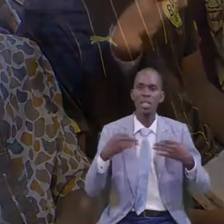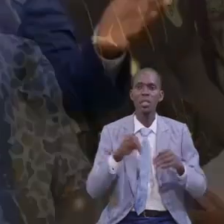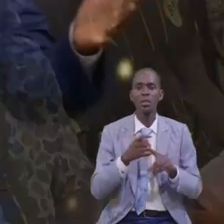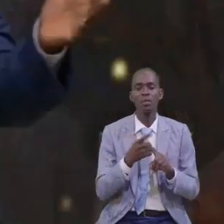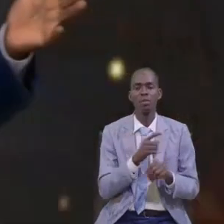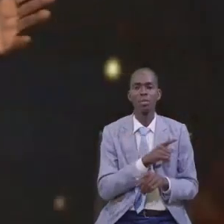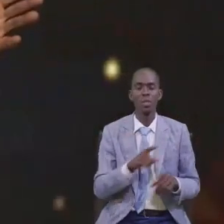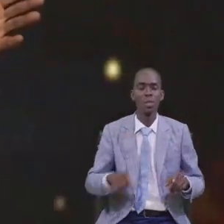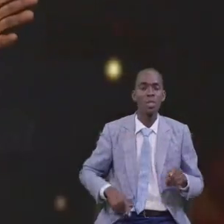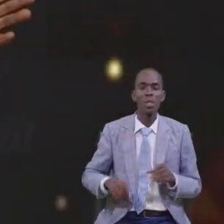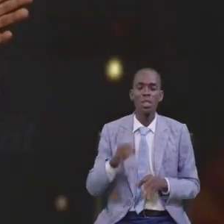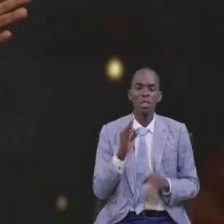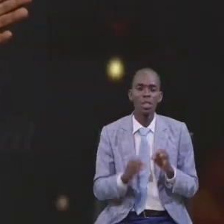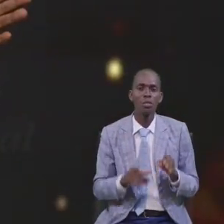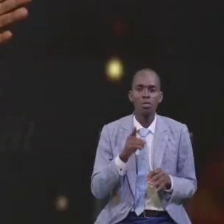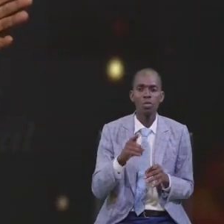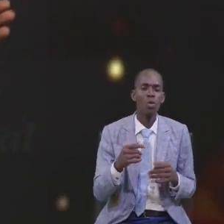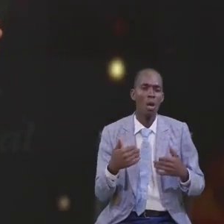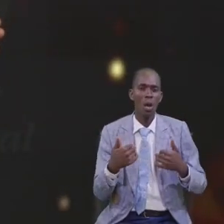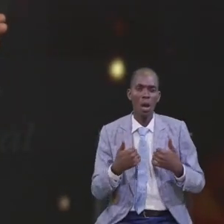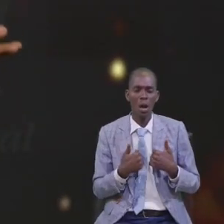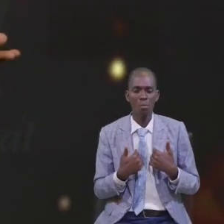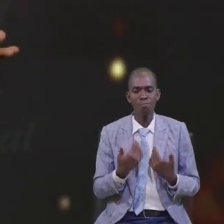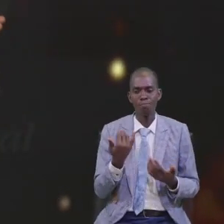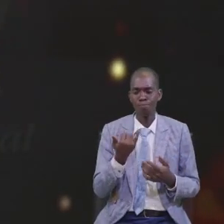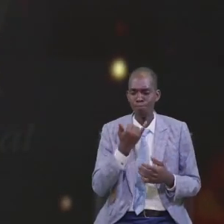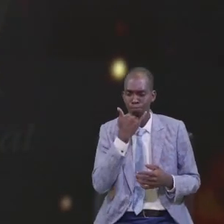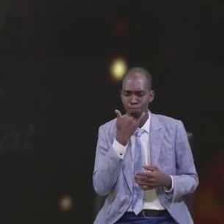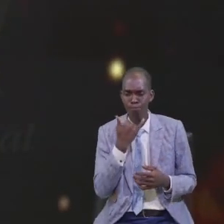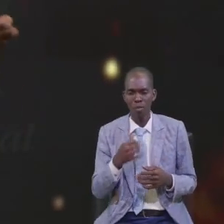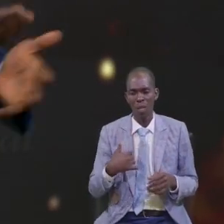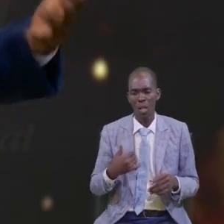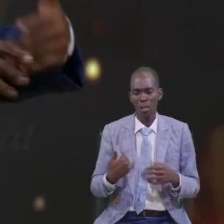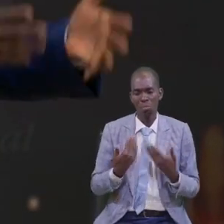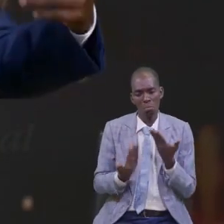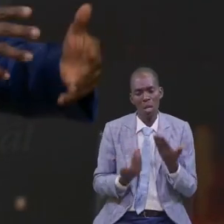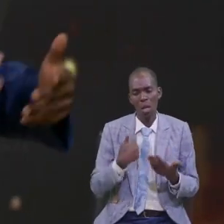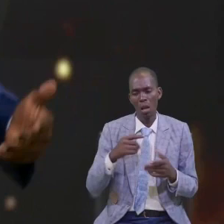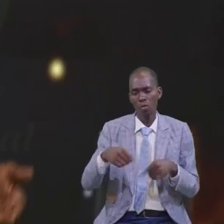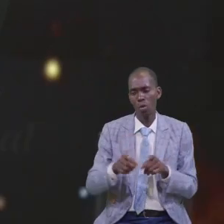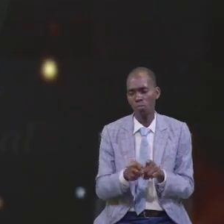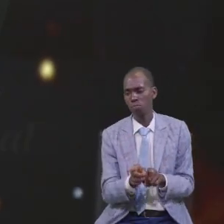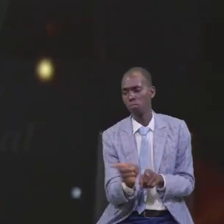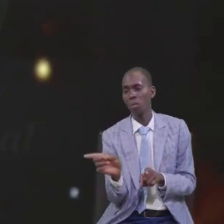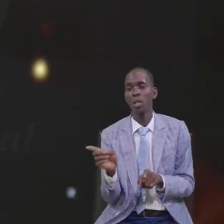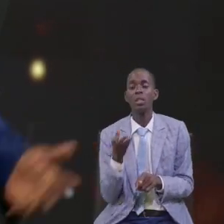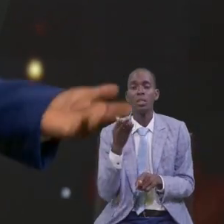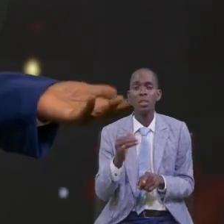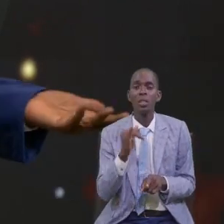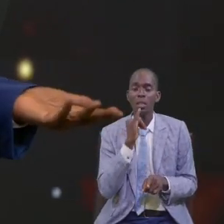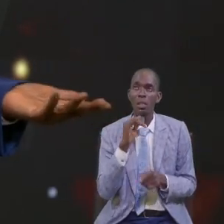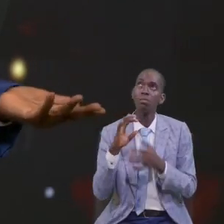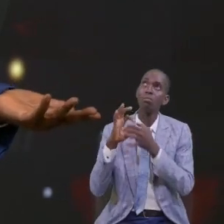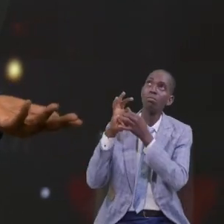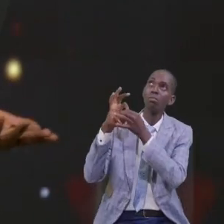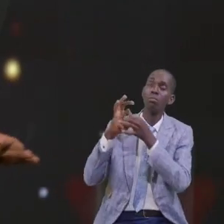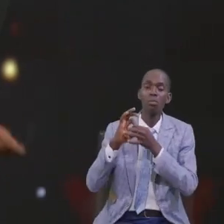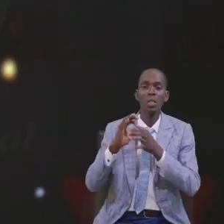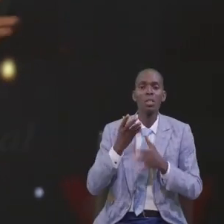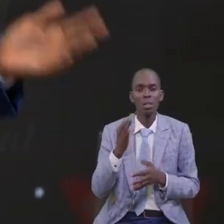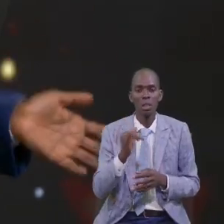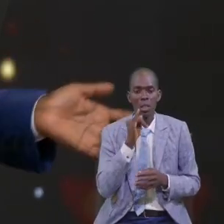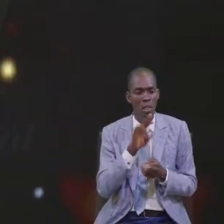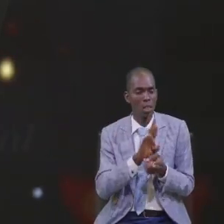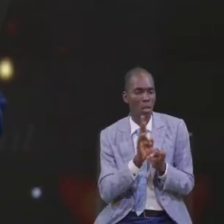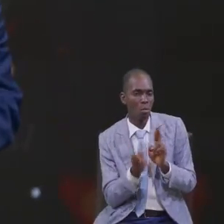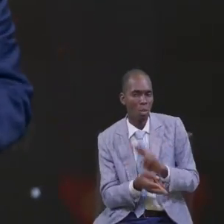we have misstepped our way and we have gone astray, there is reconciliation again. There's